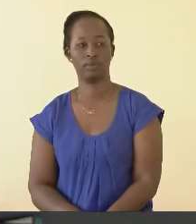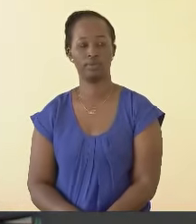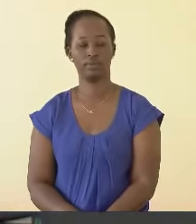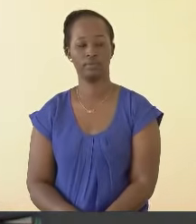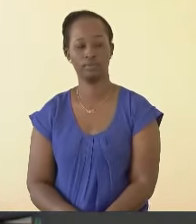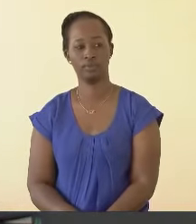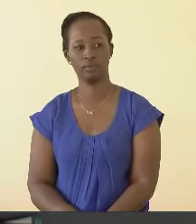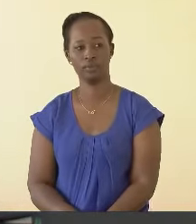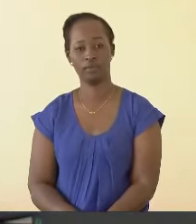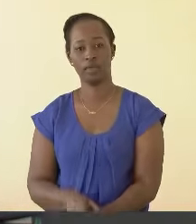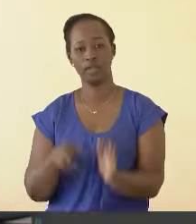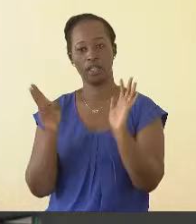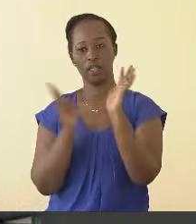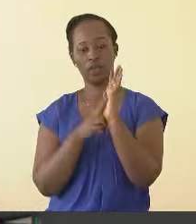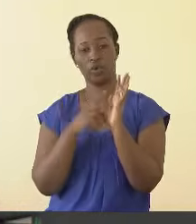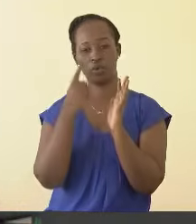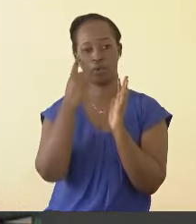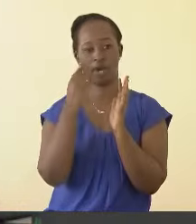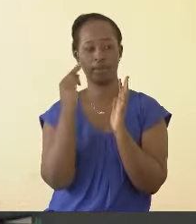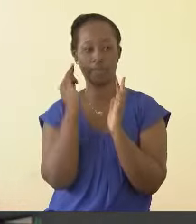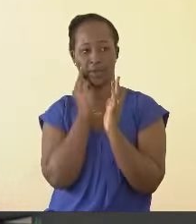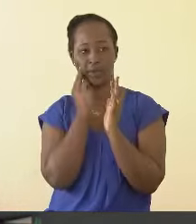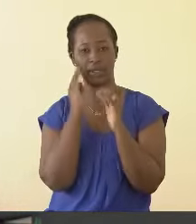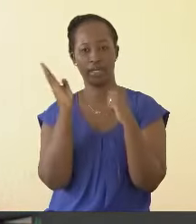1. So it is